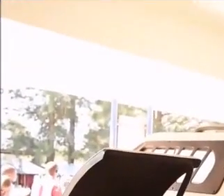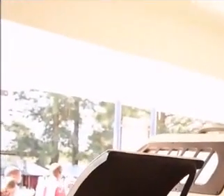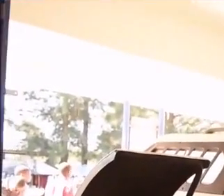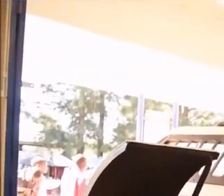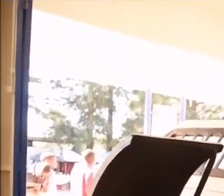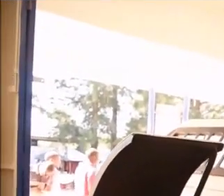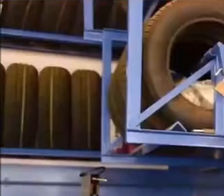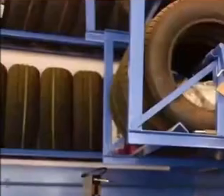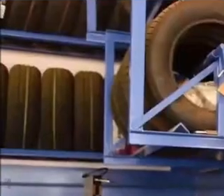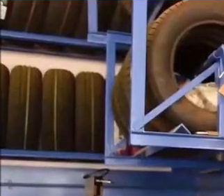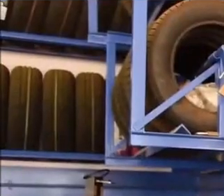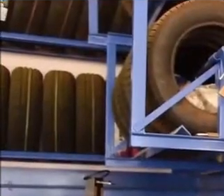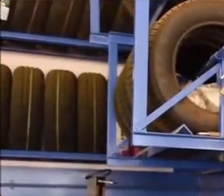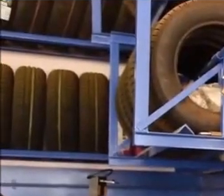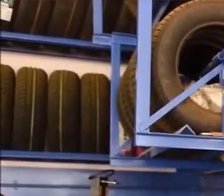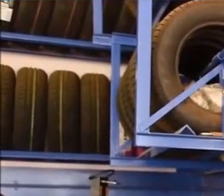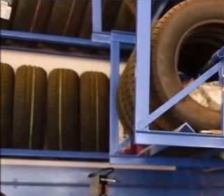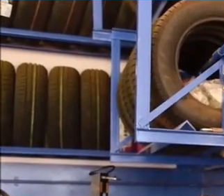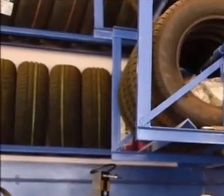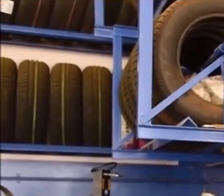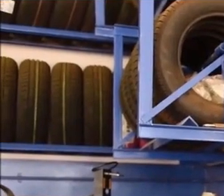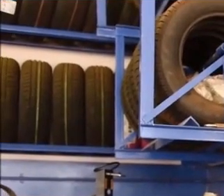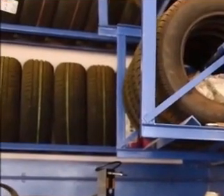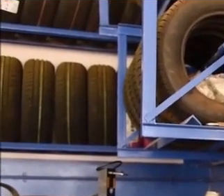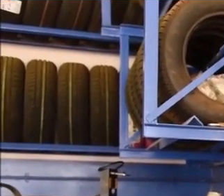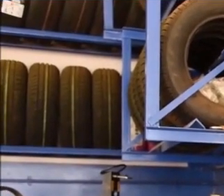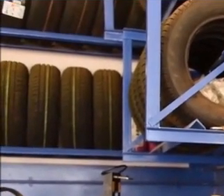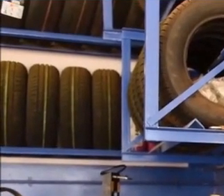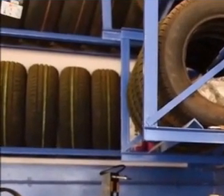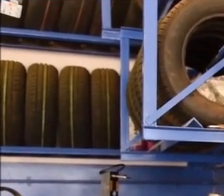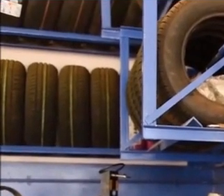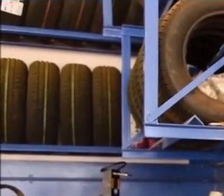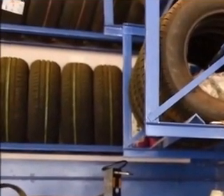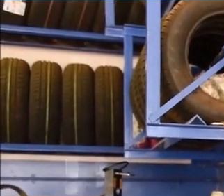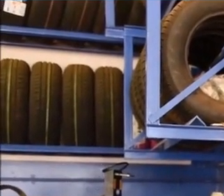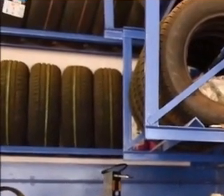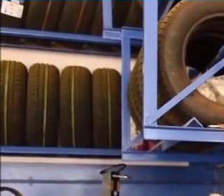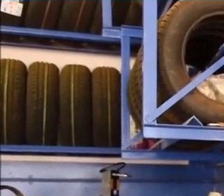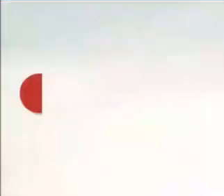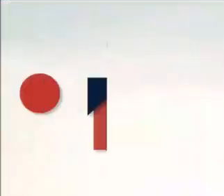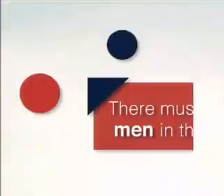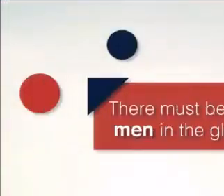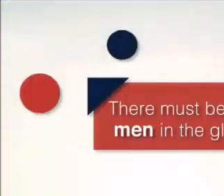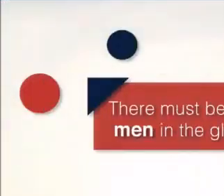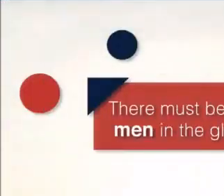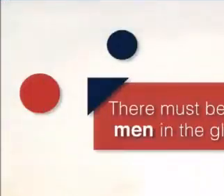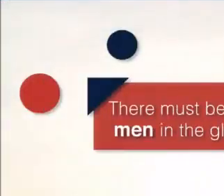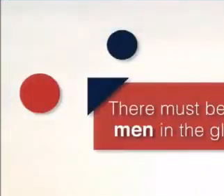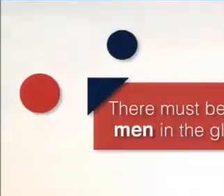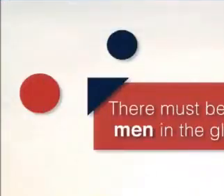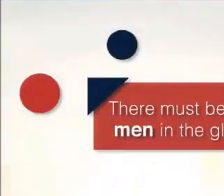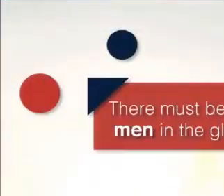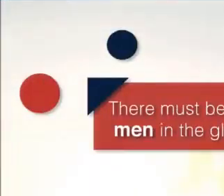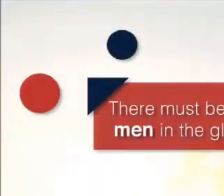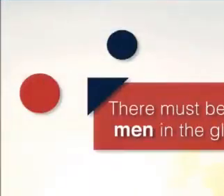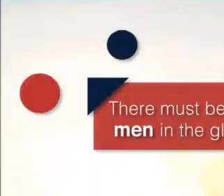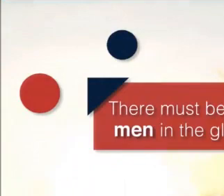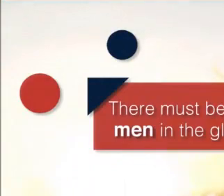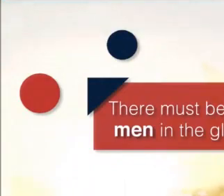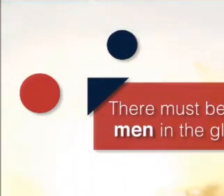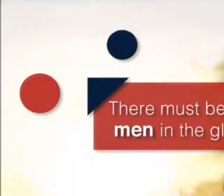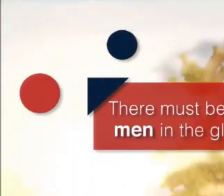this HIV spread because they're the ones normally who walks out of the relationship.